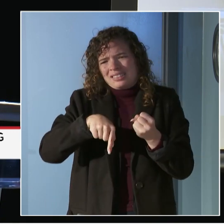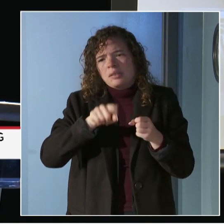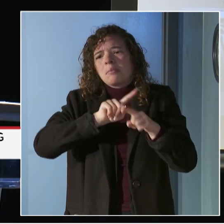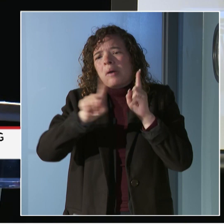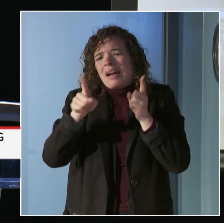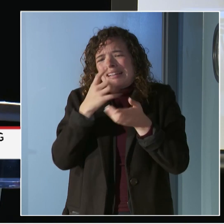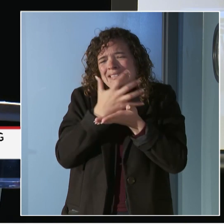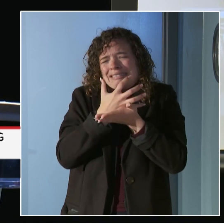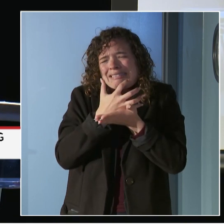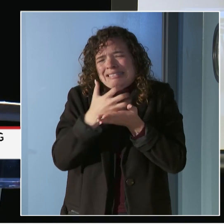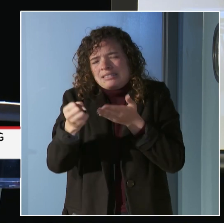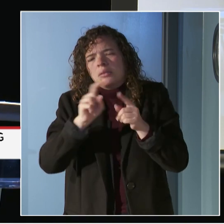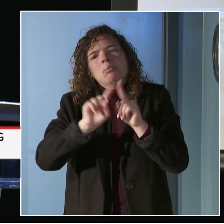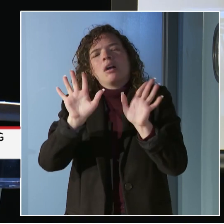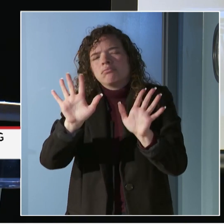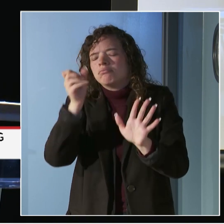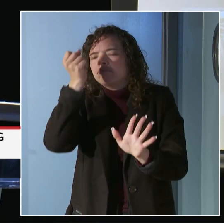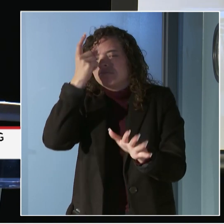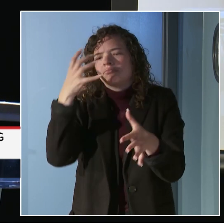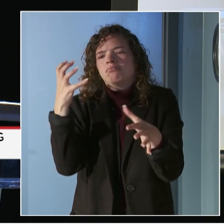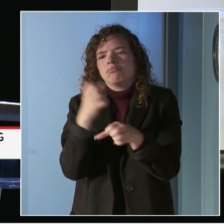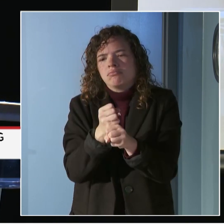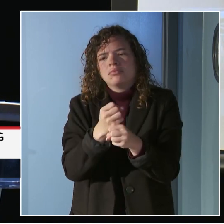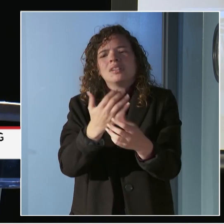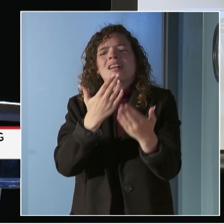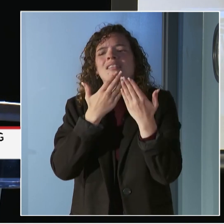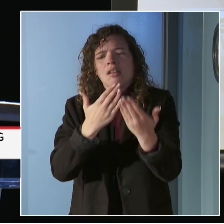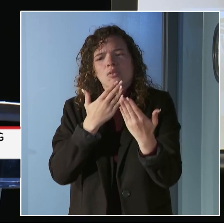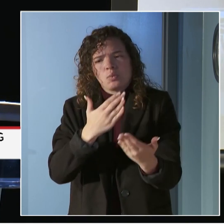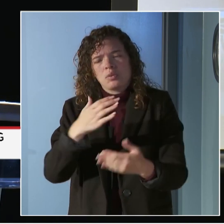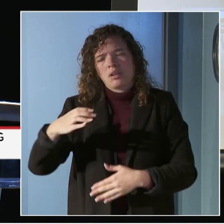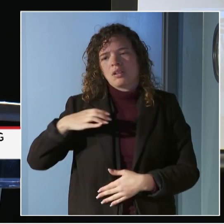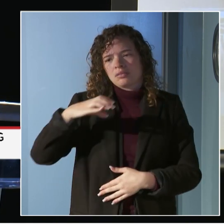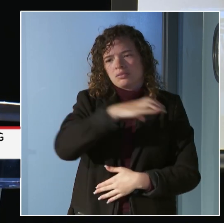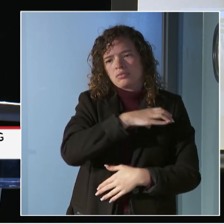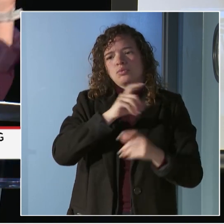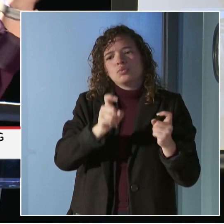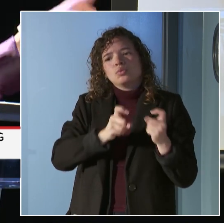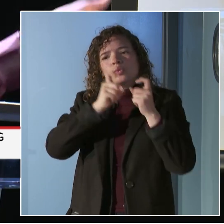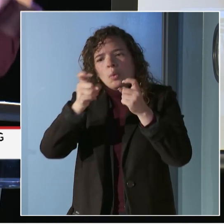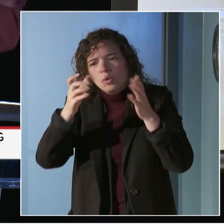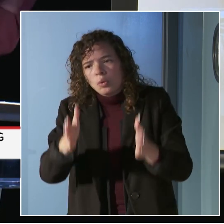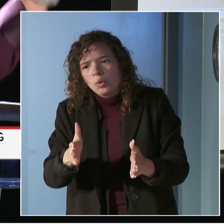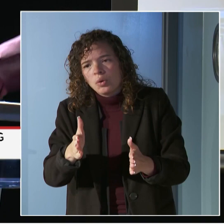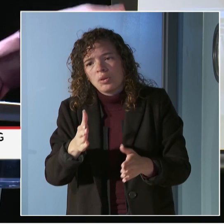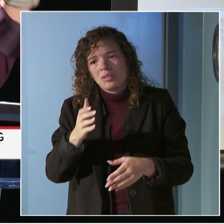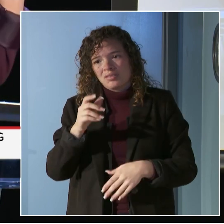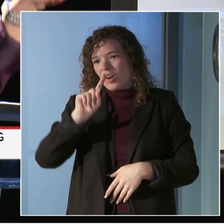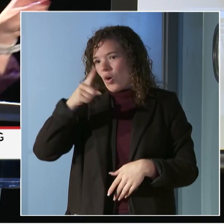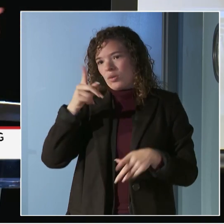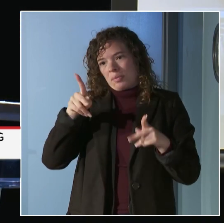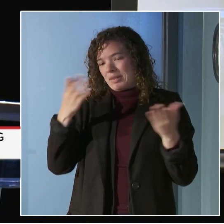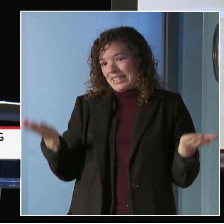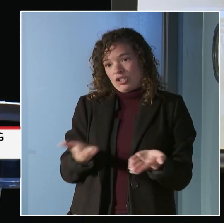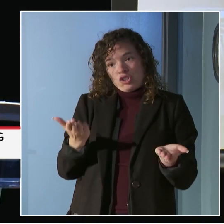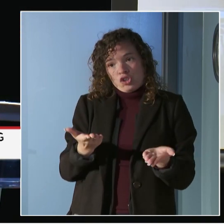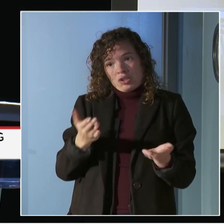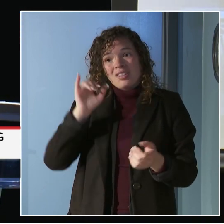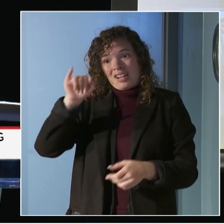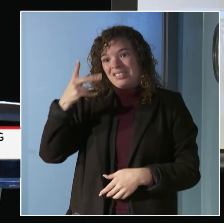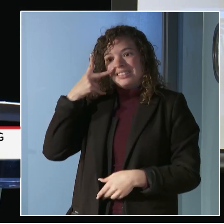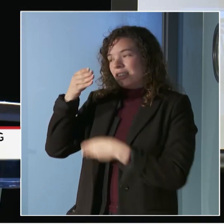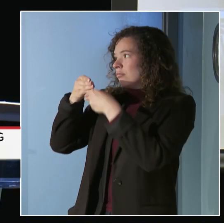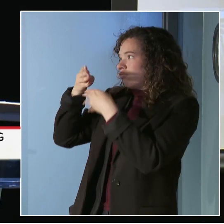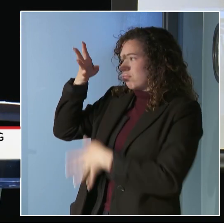I'm going to thank the Capital Campaign donors, only those who are in the room today. They're all rolling on the screen later, so look at them all.